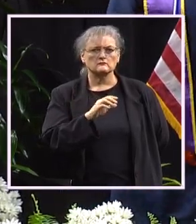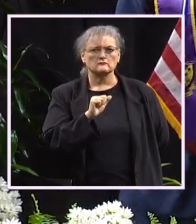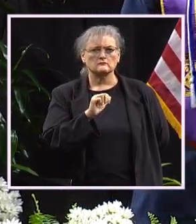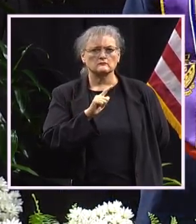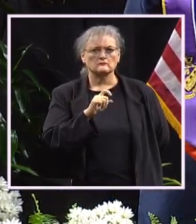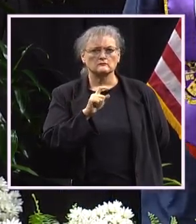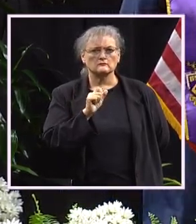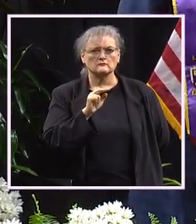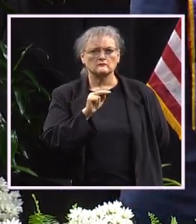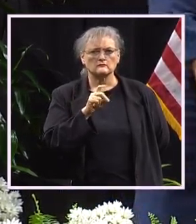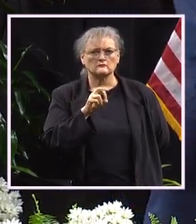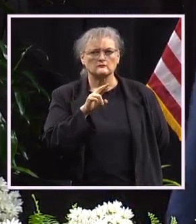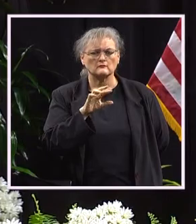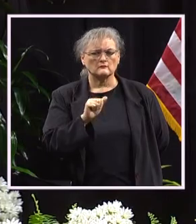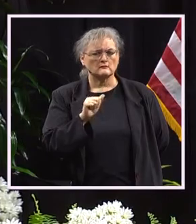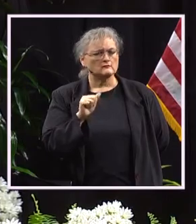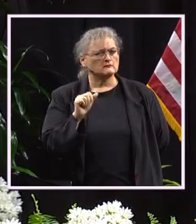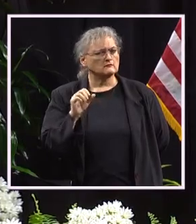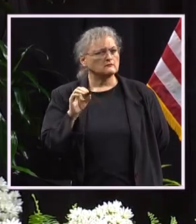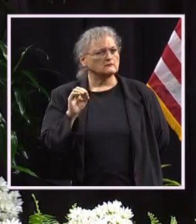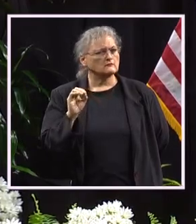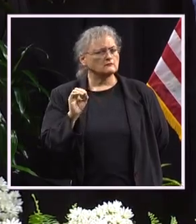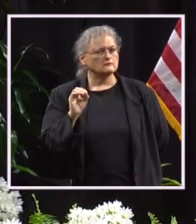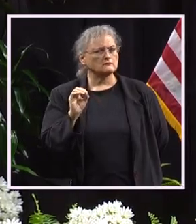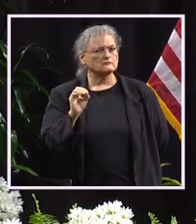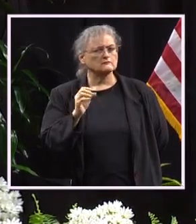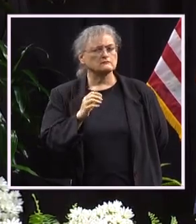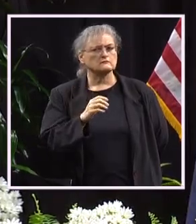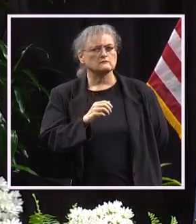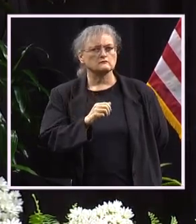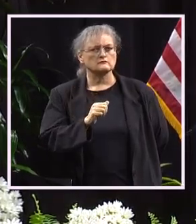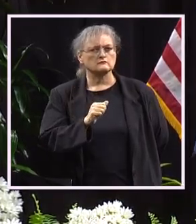Alexander Chase Errejon, Master of Arts,